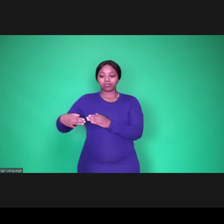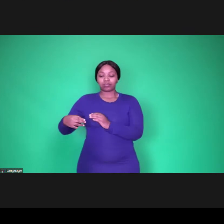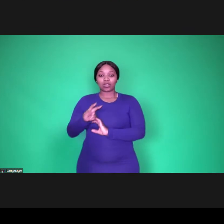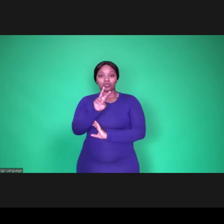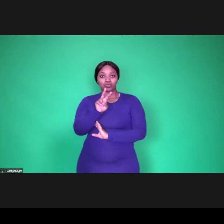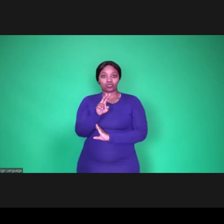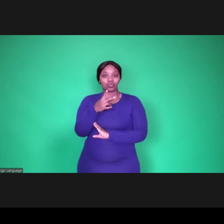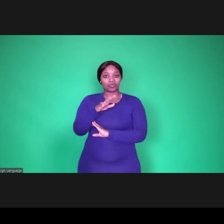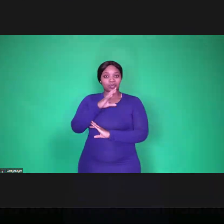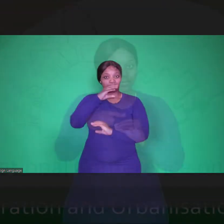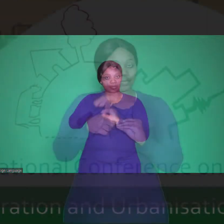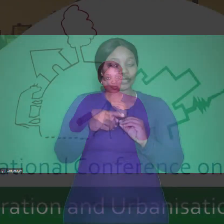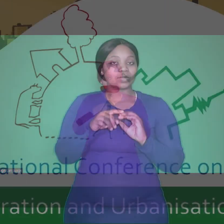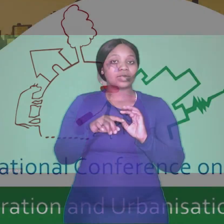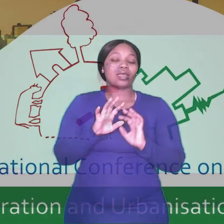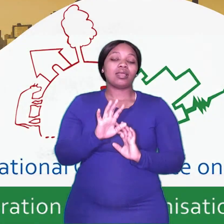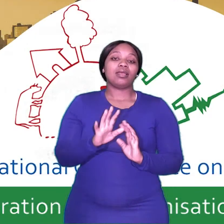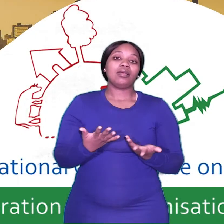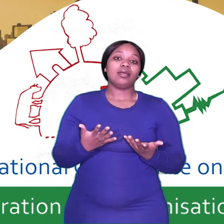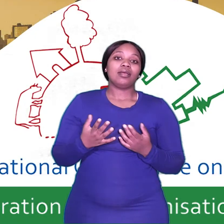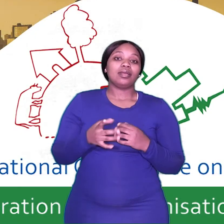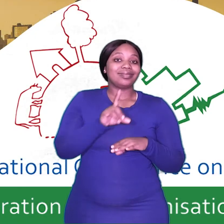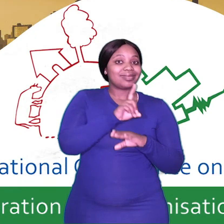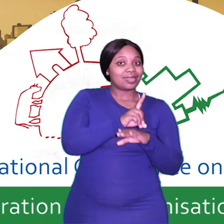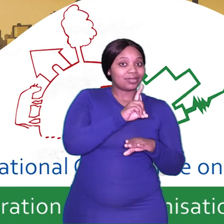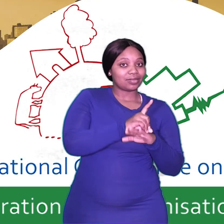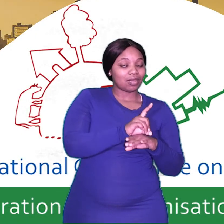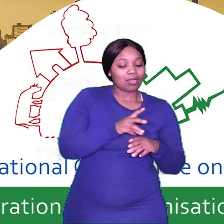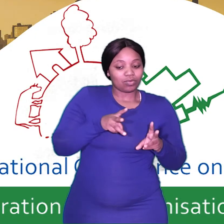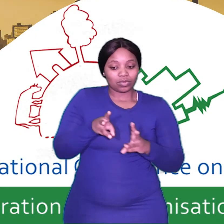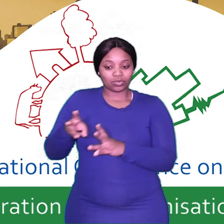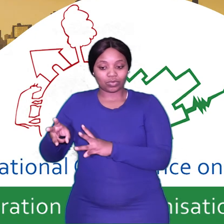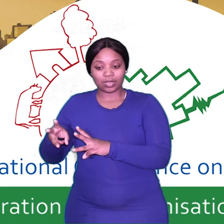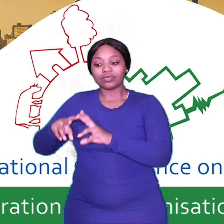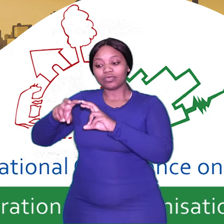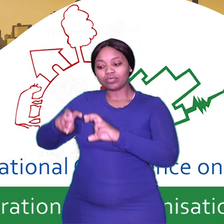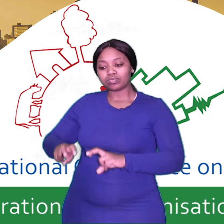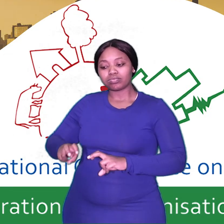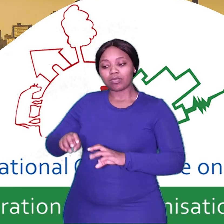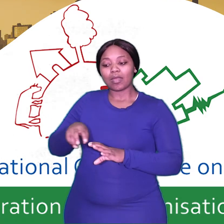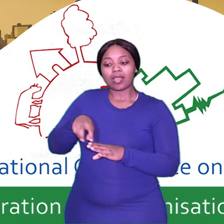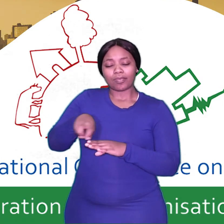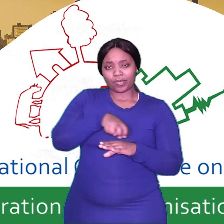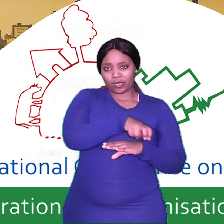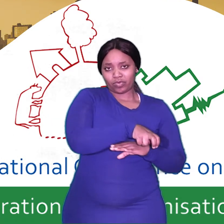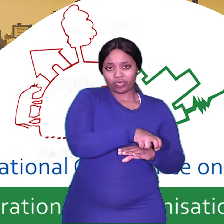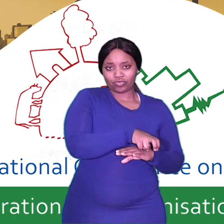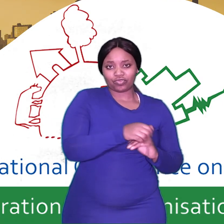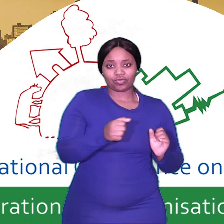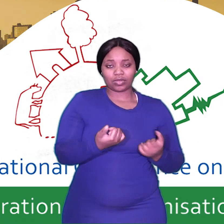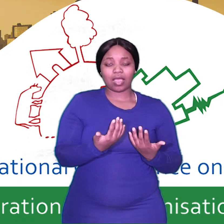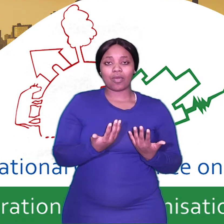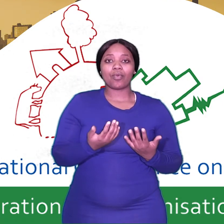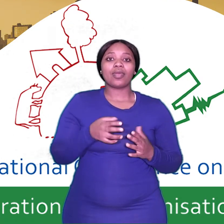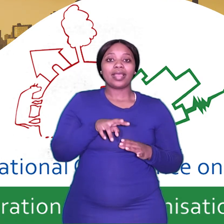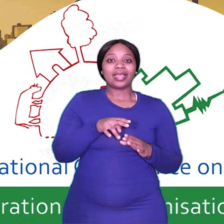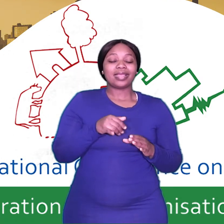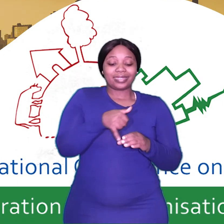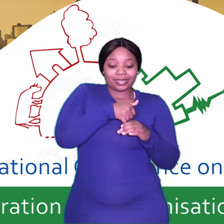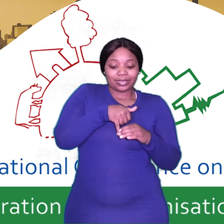with data and methods for studying migration and internal migration